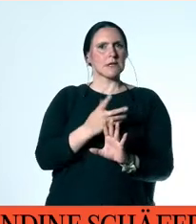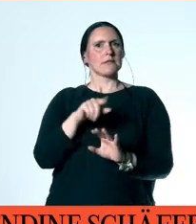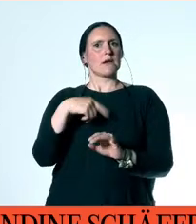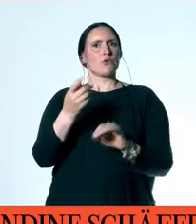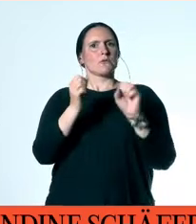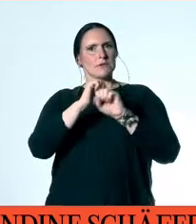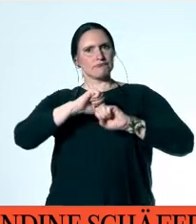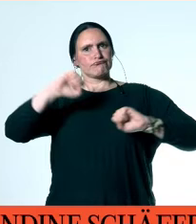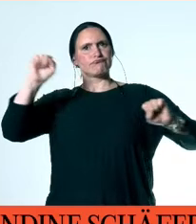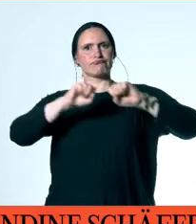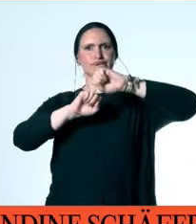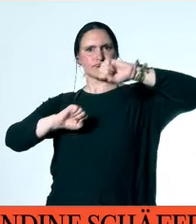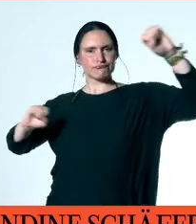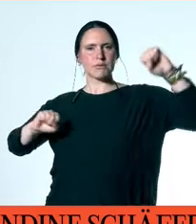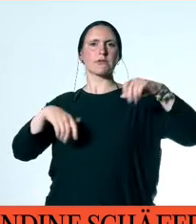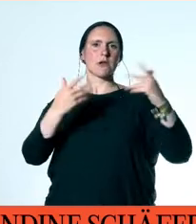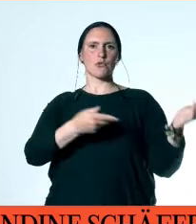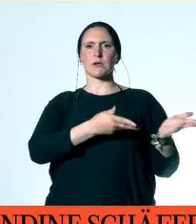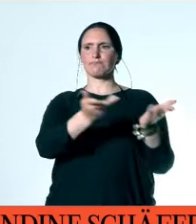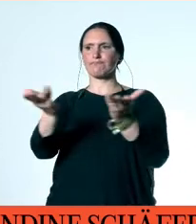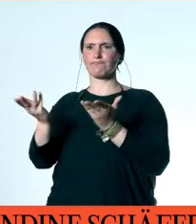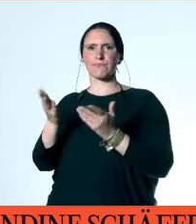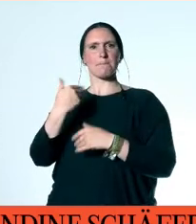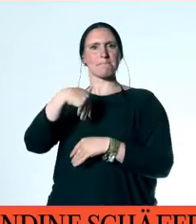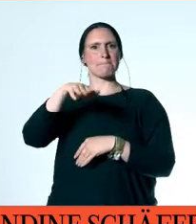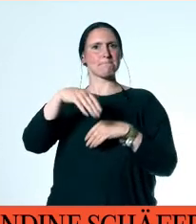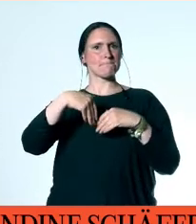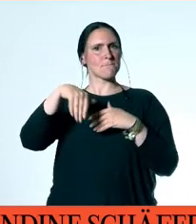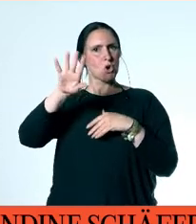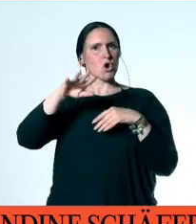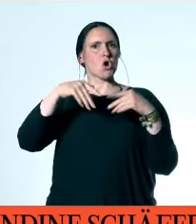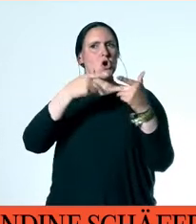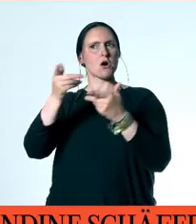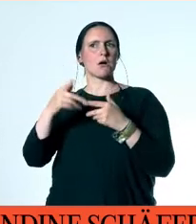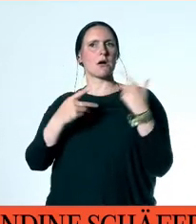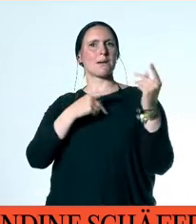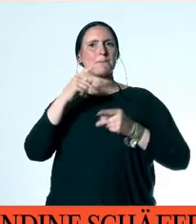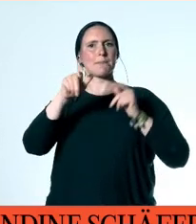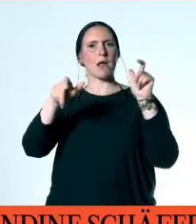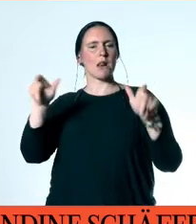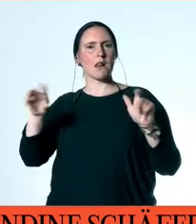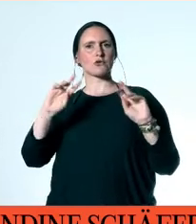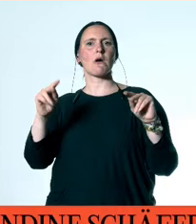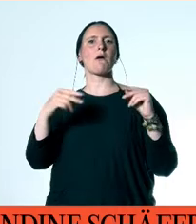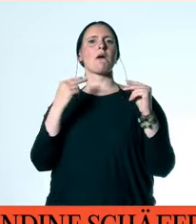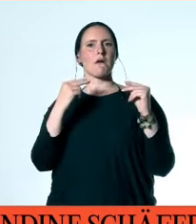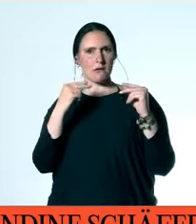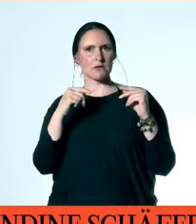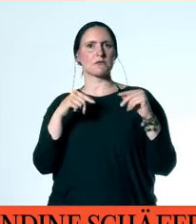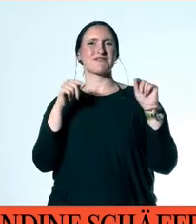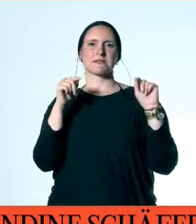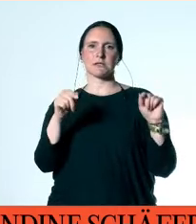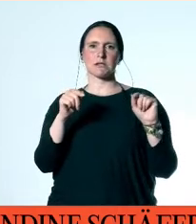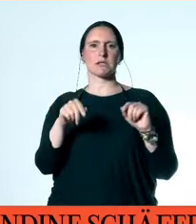I think we're just in a place now as a team of people that we're very mindful of that consumption. And we're